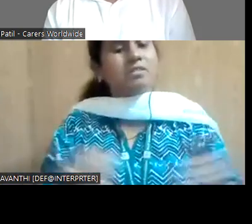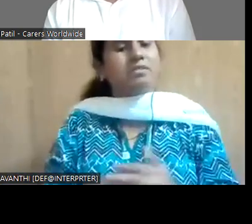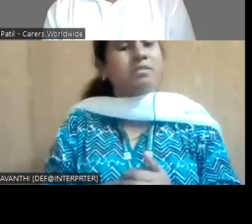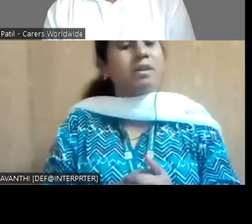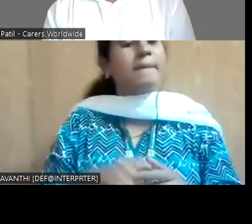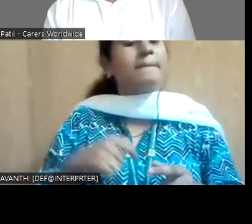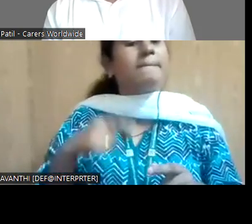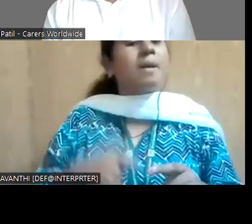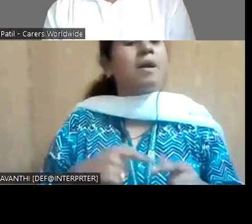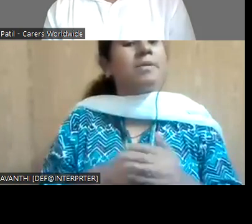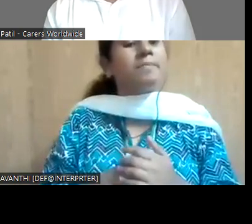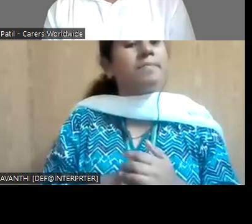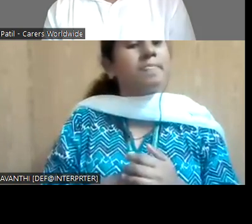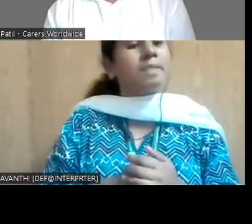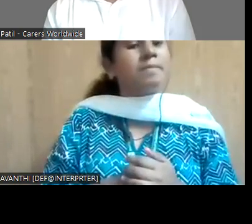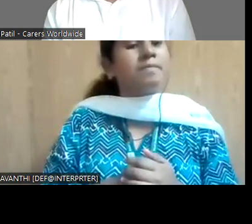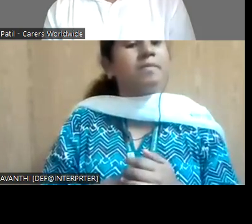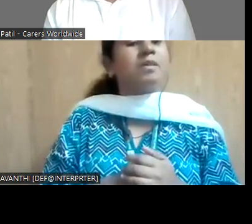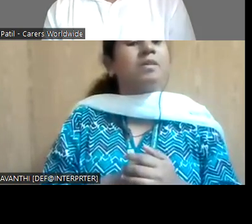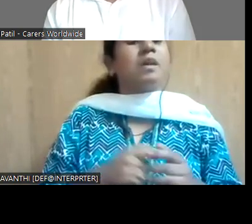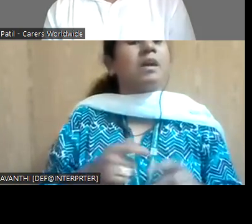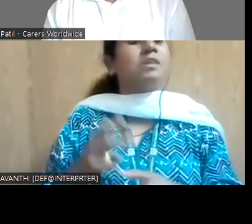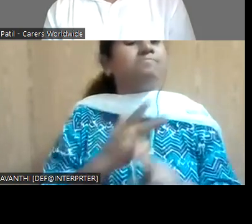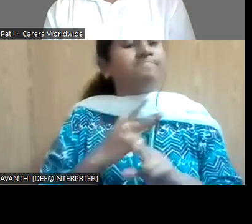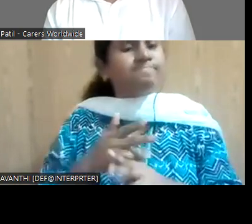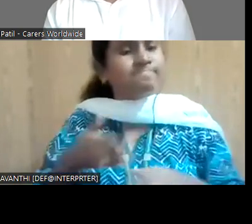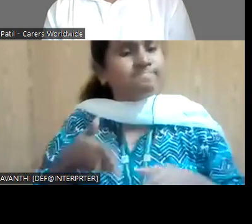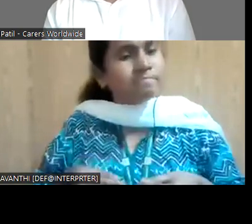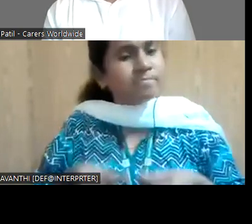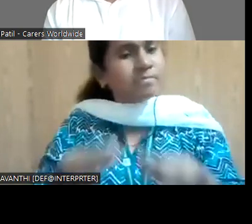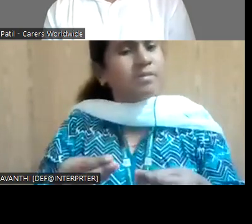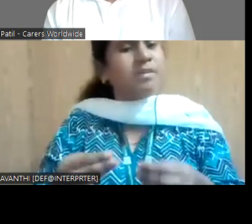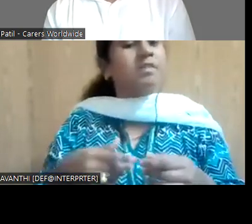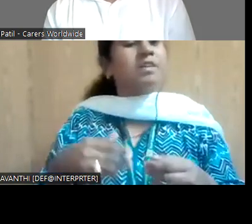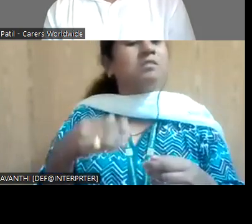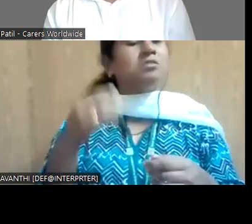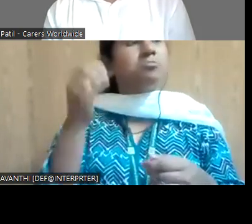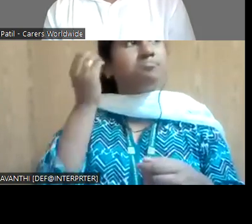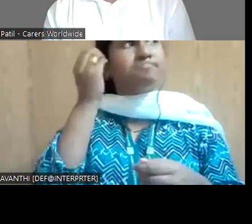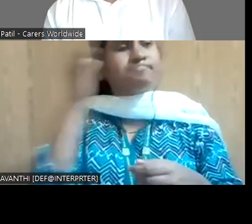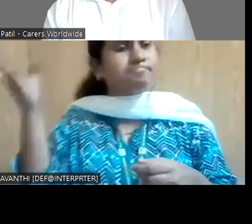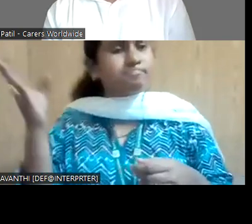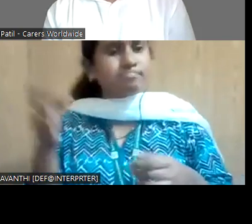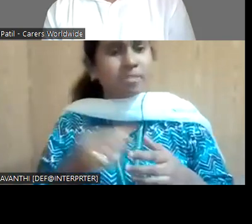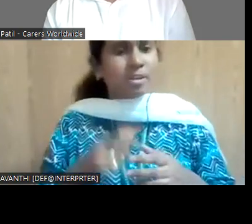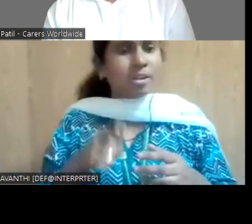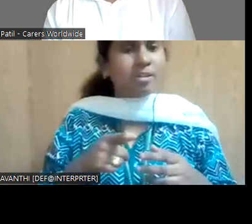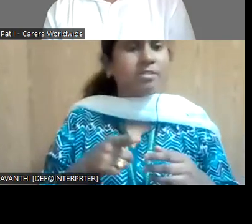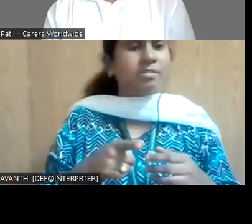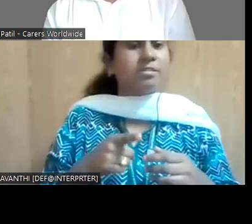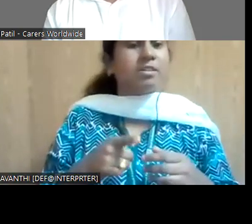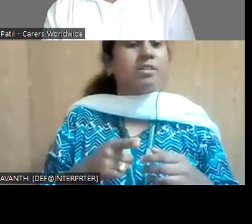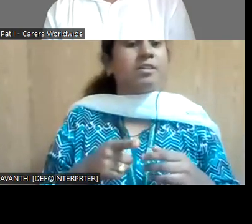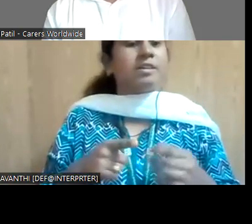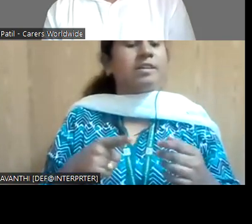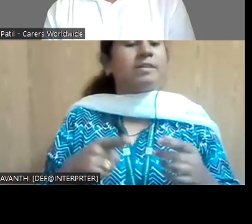it took me COVID, it took me caregiver burnout to realize that caregivers are individuals, an